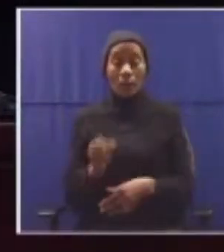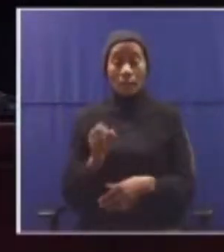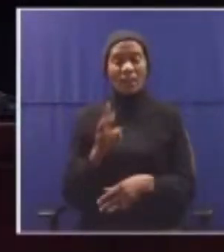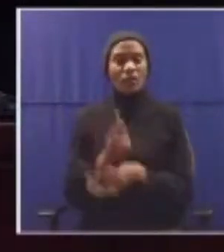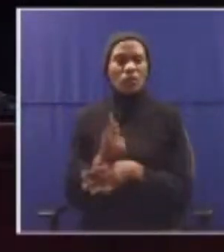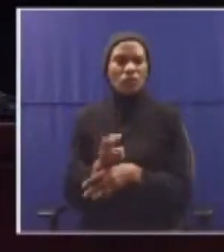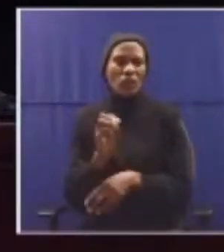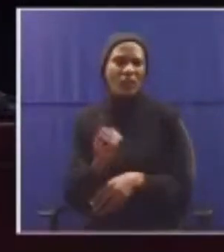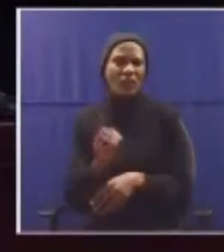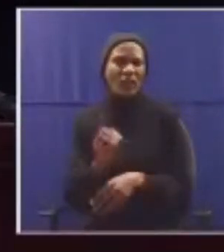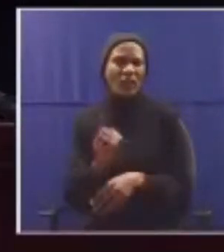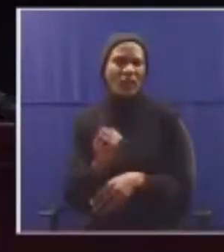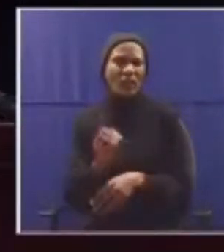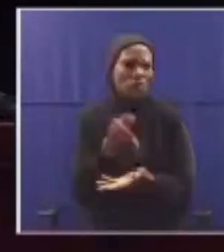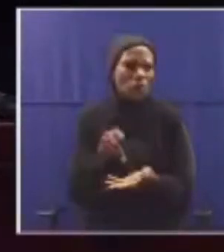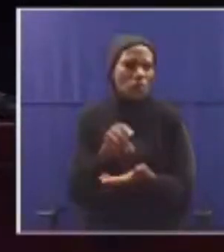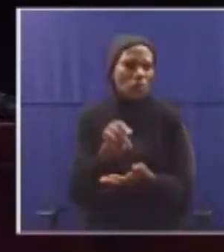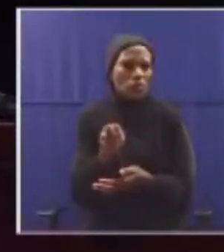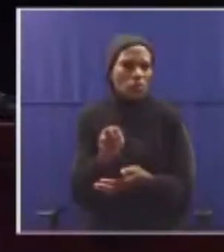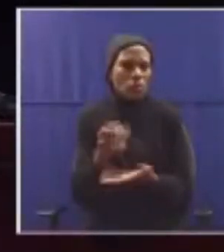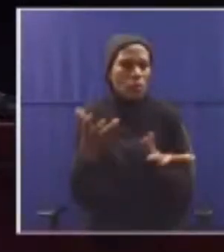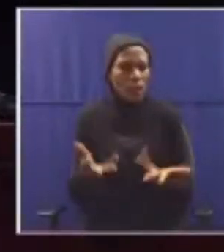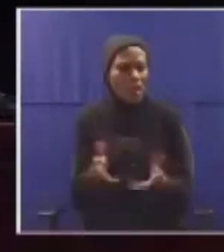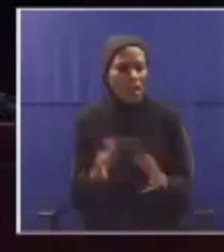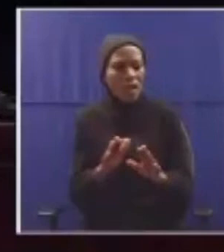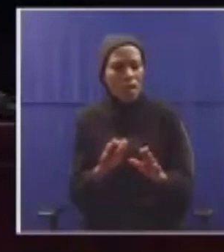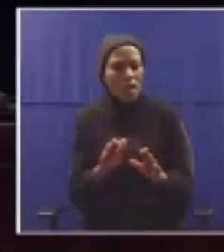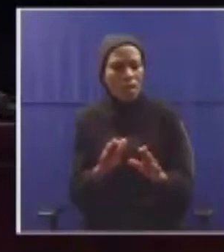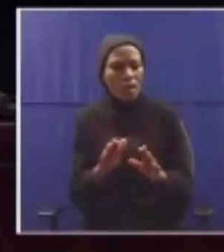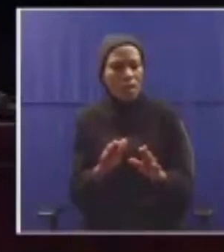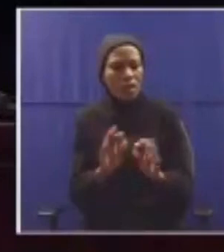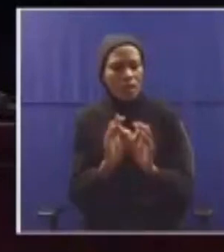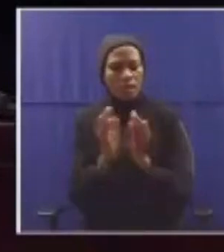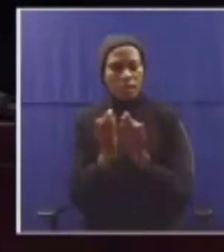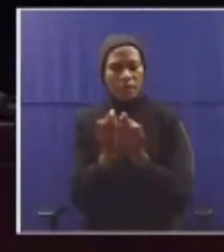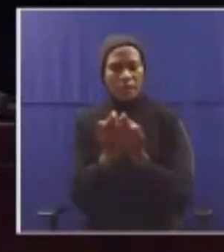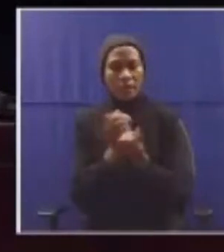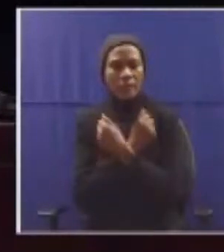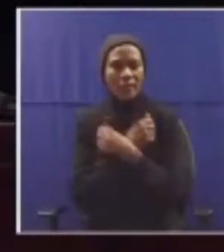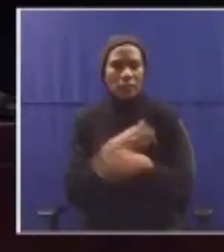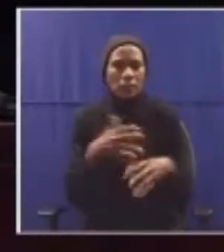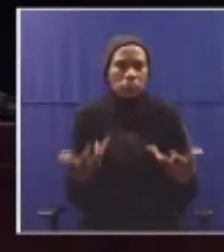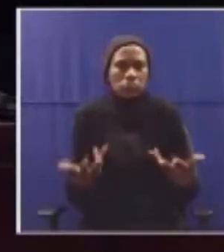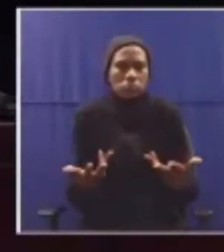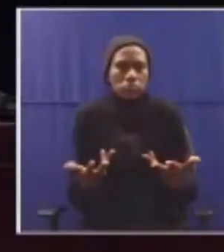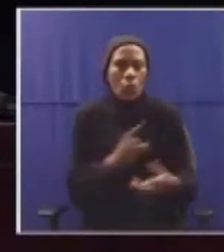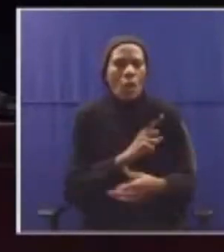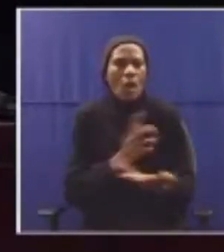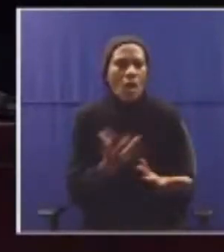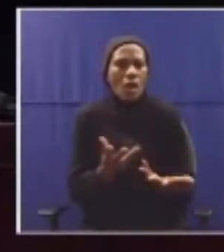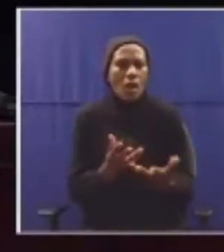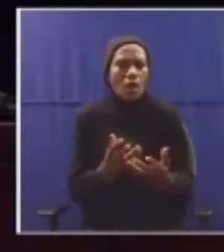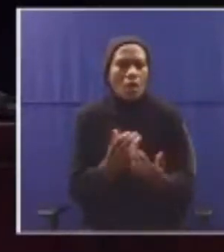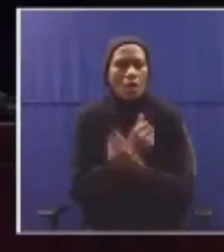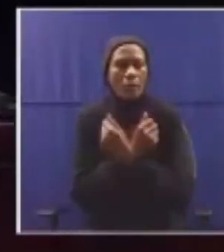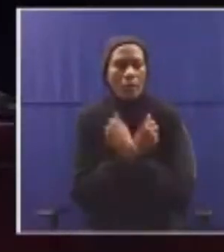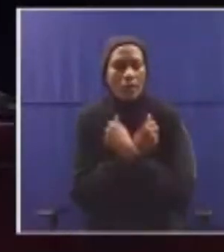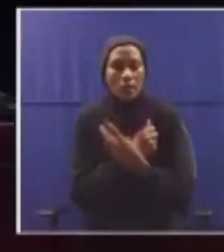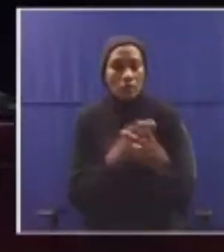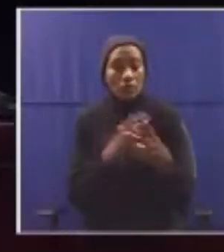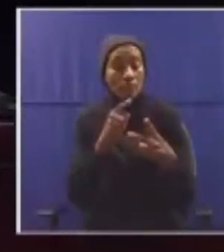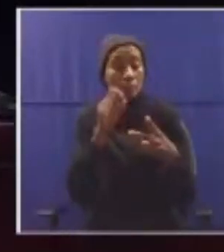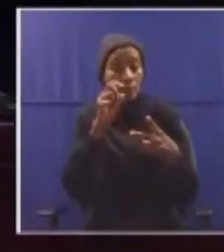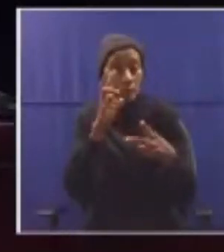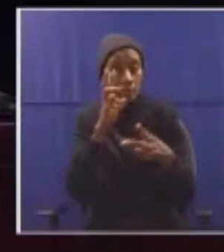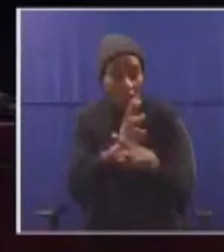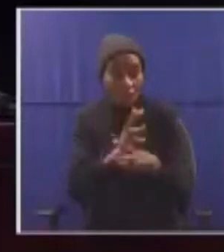situation where child-headed families come because, or as a result of both parents having passed